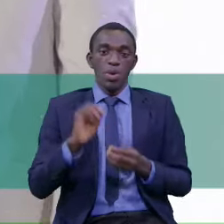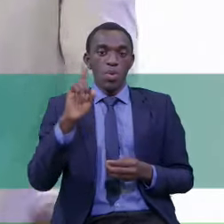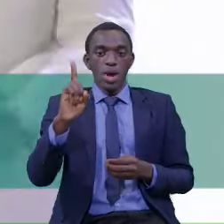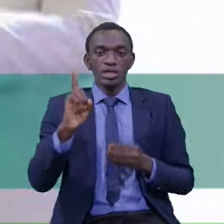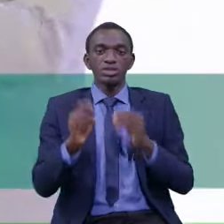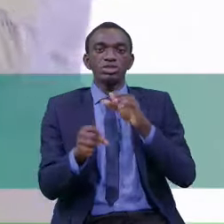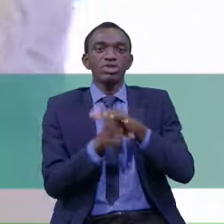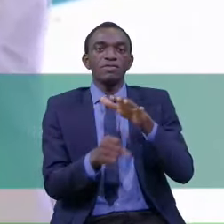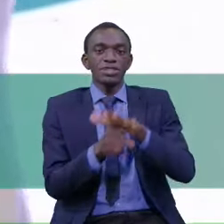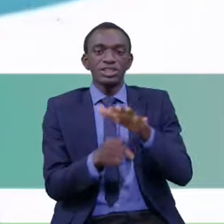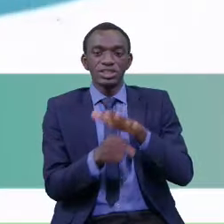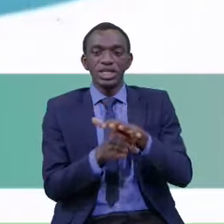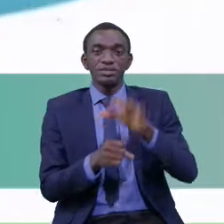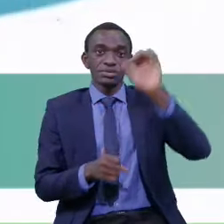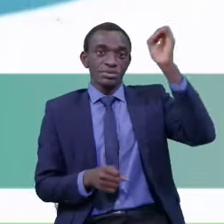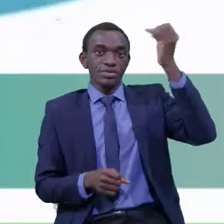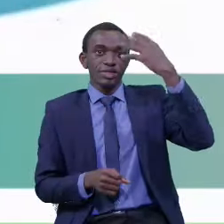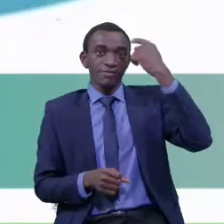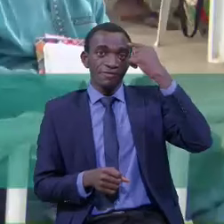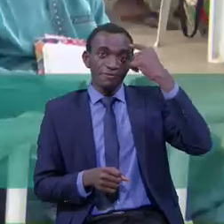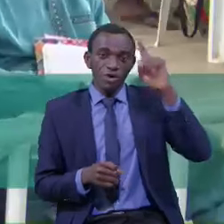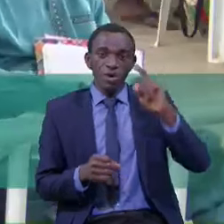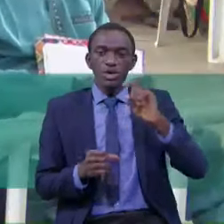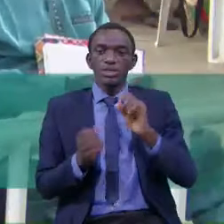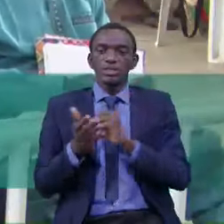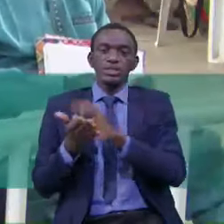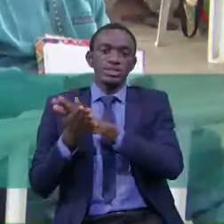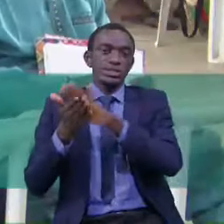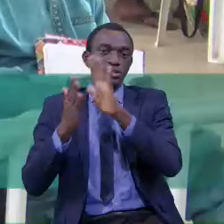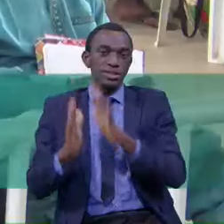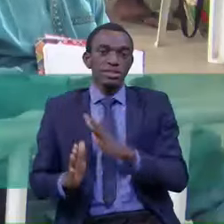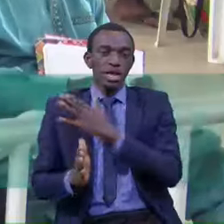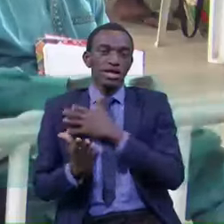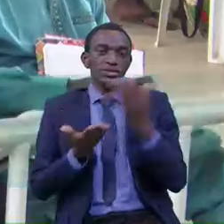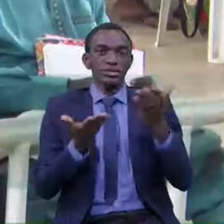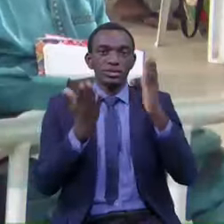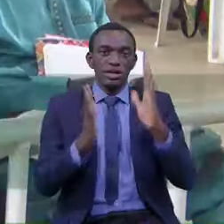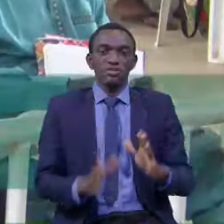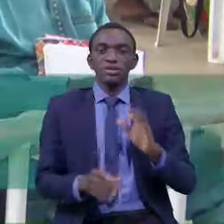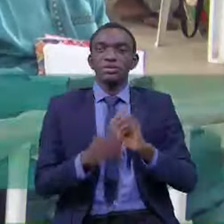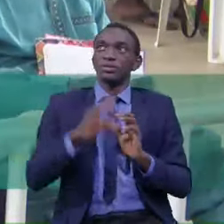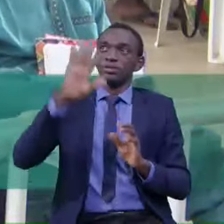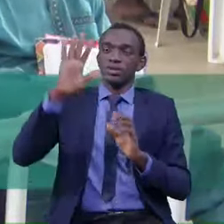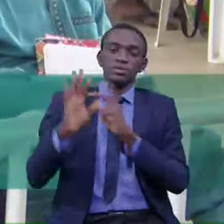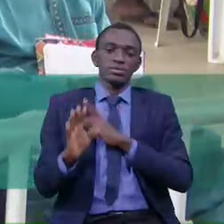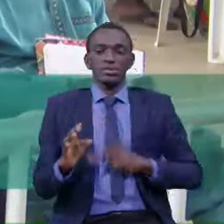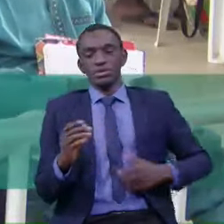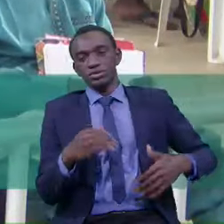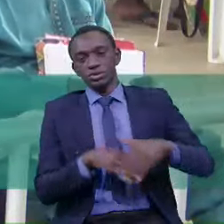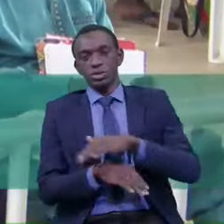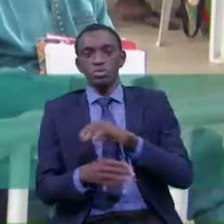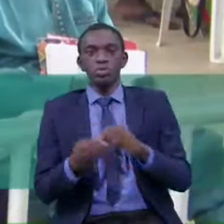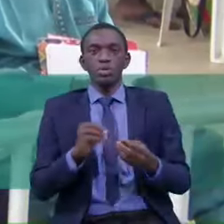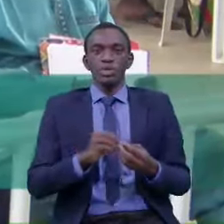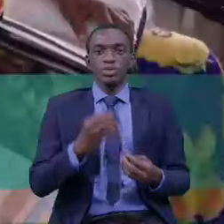and servants in his kingdom. Look at number two. Number two, we're looking at spiritual gifts